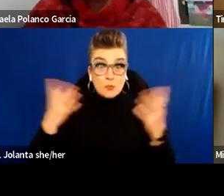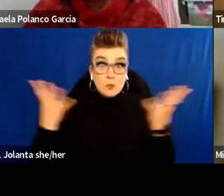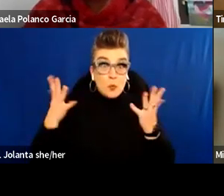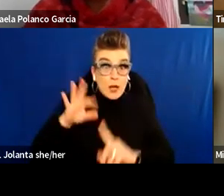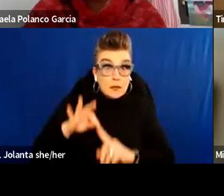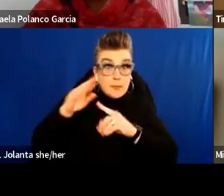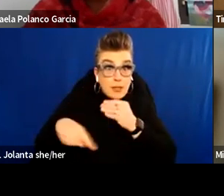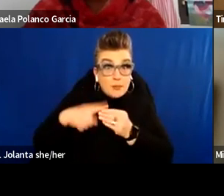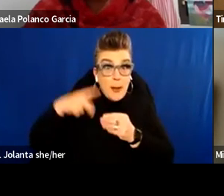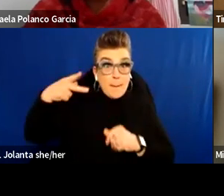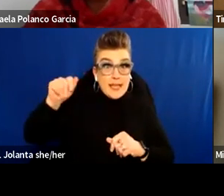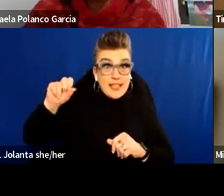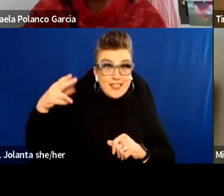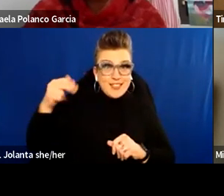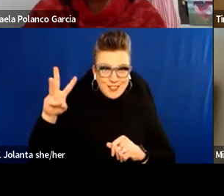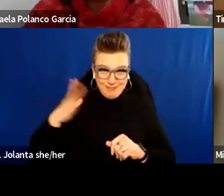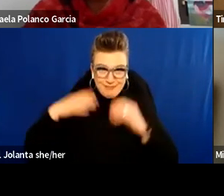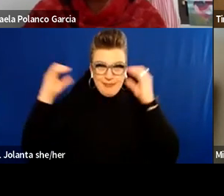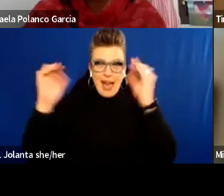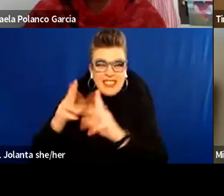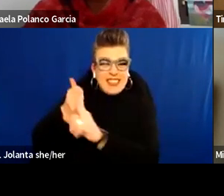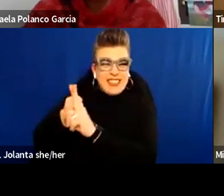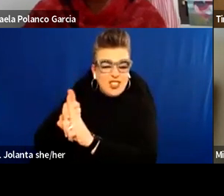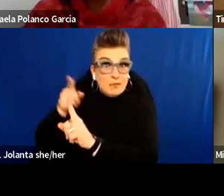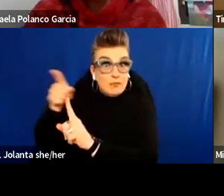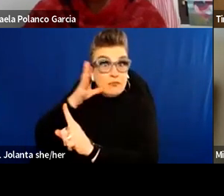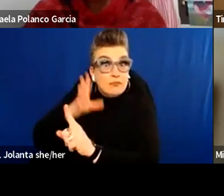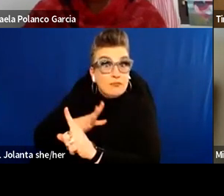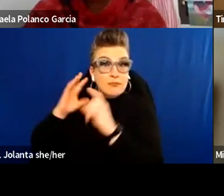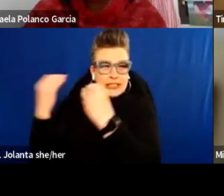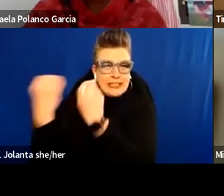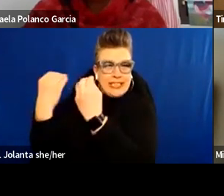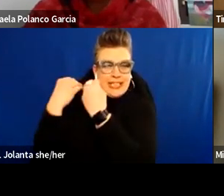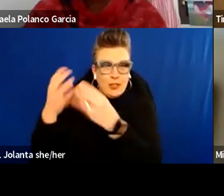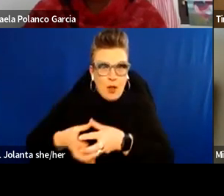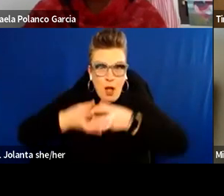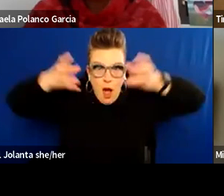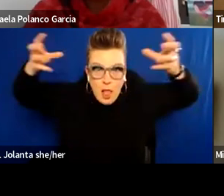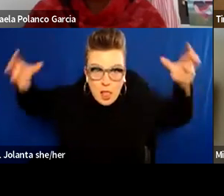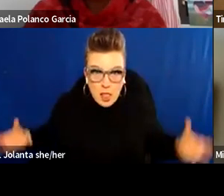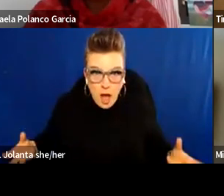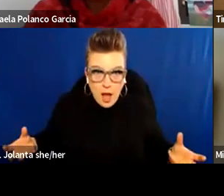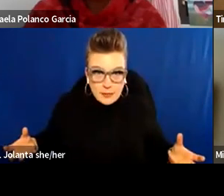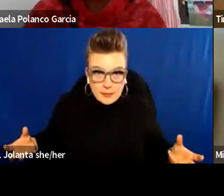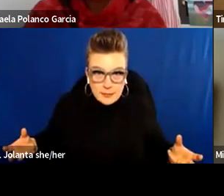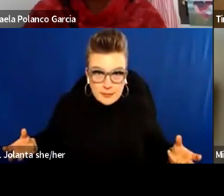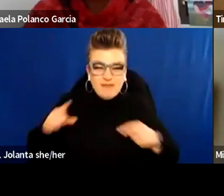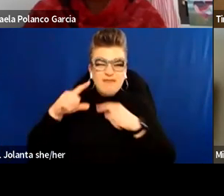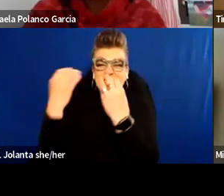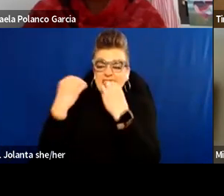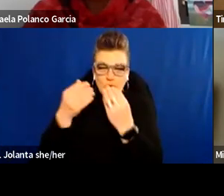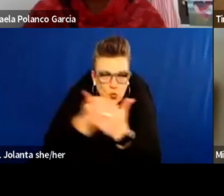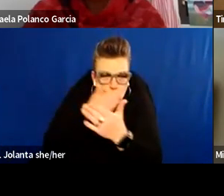the pho is my teacher because she teaches a lot and she teaches us new